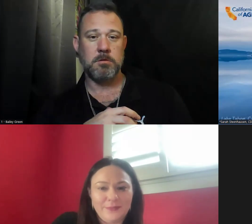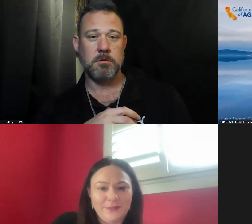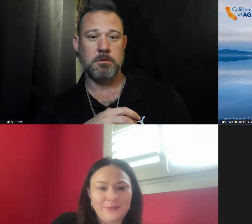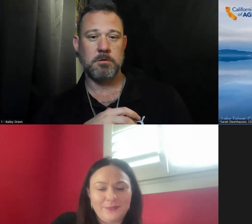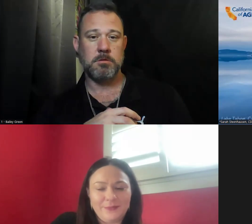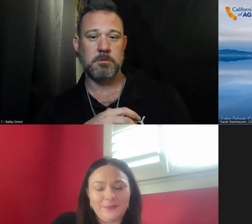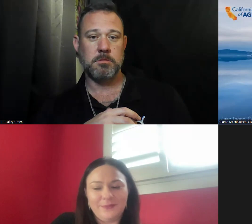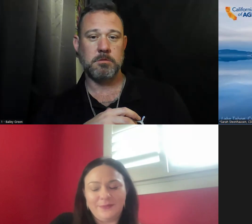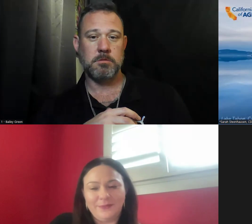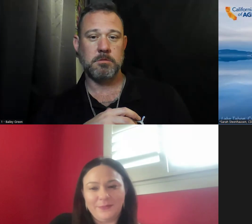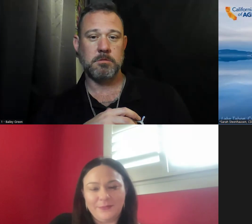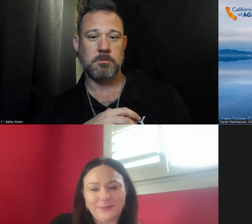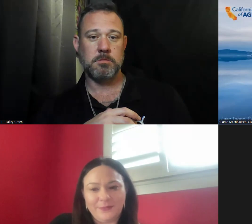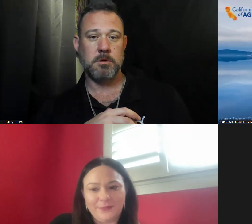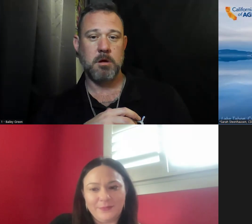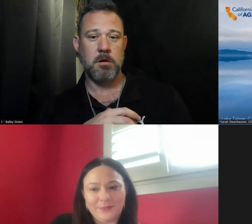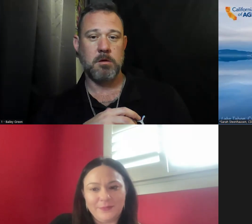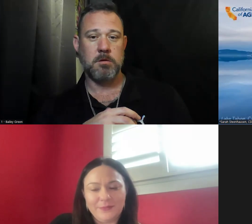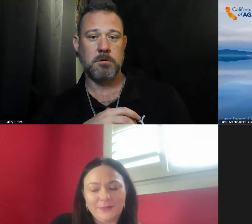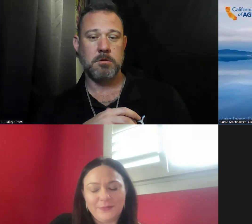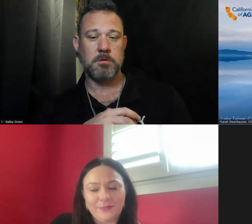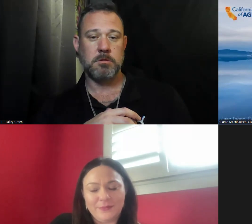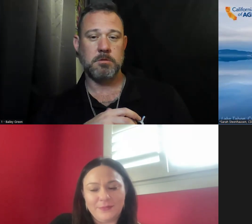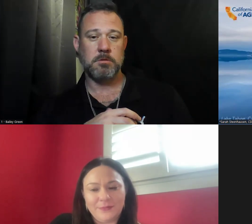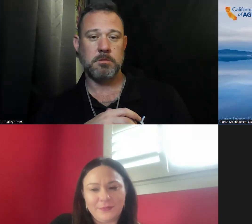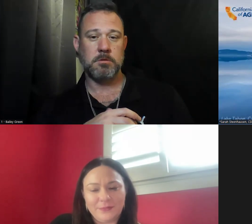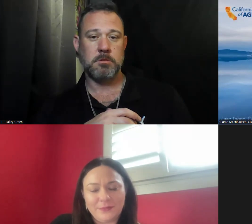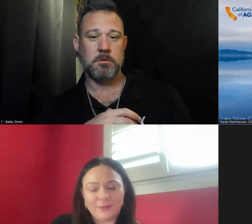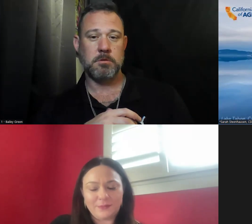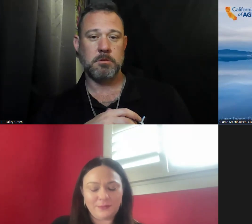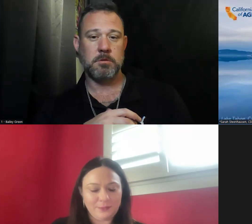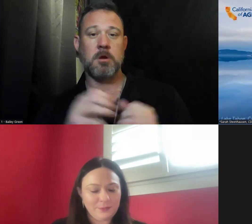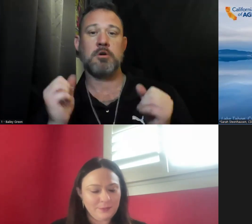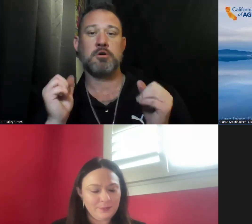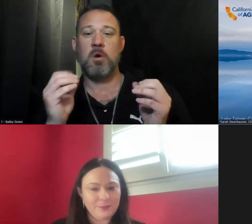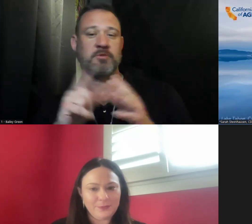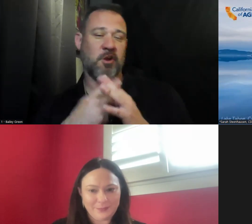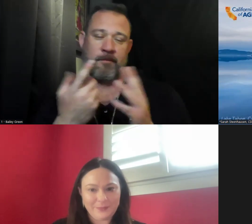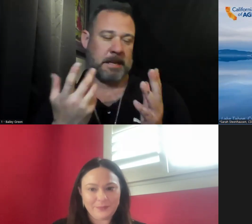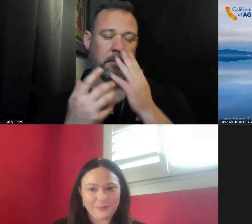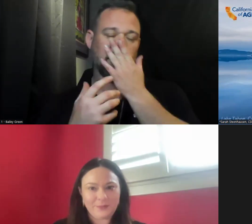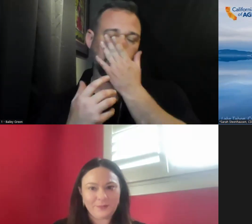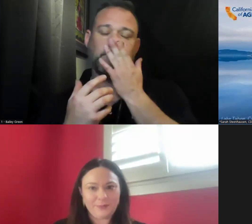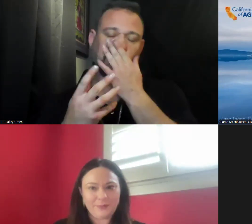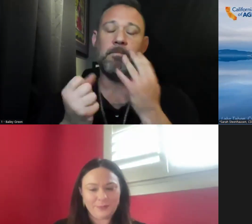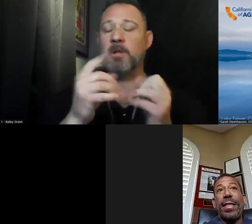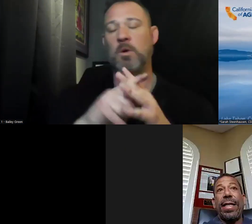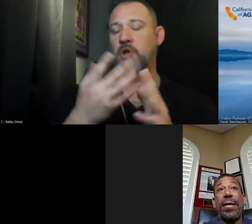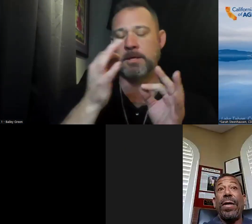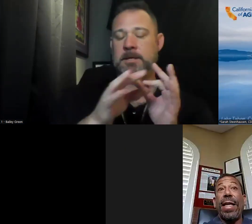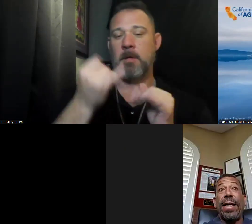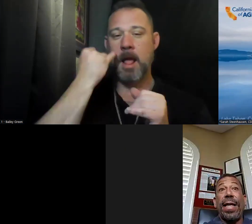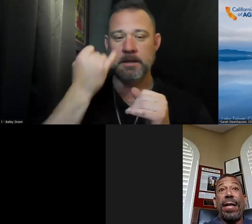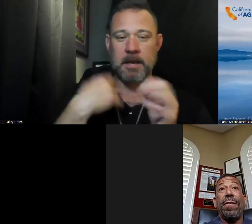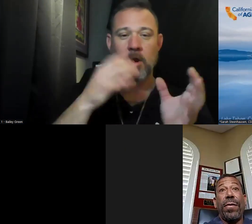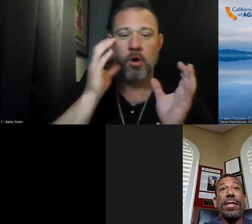We can. You are better, Okay, yes. great. Okay. So I'm just going to start from the beginning, and I just want to start with one simple idea I heard